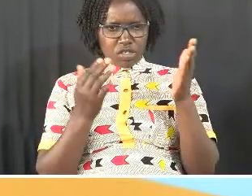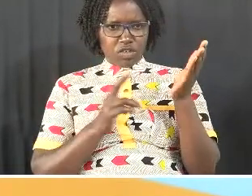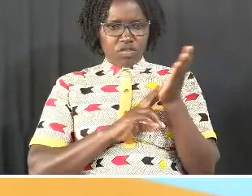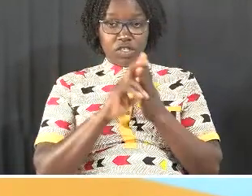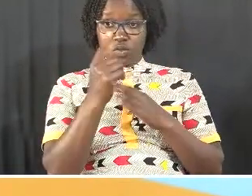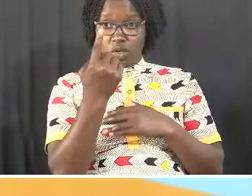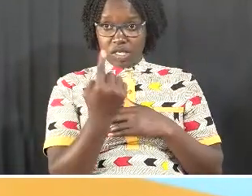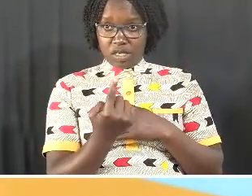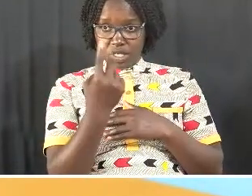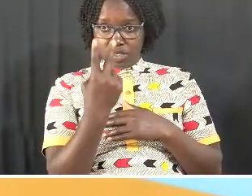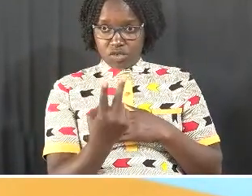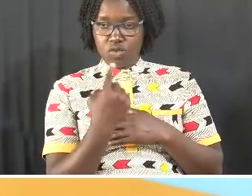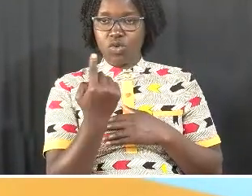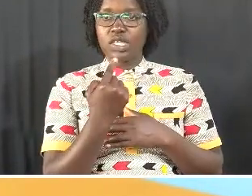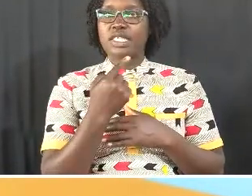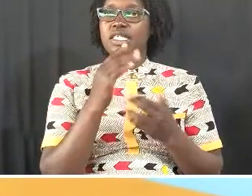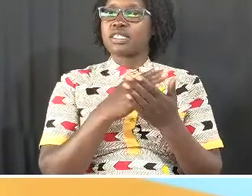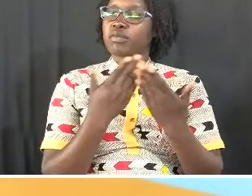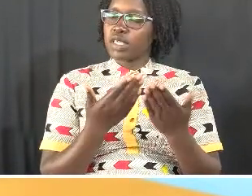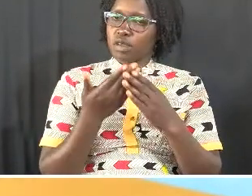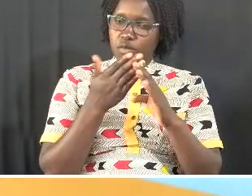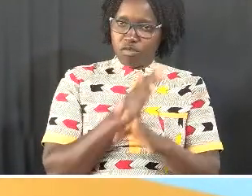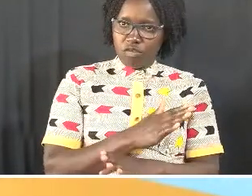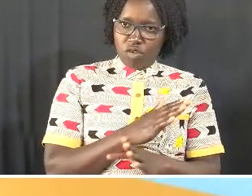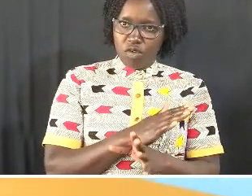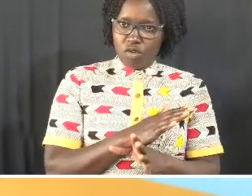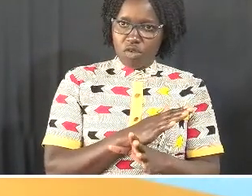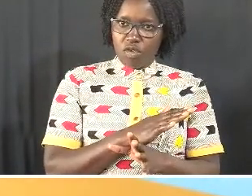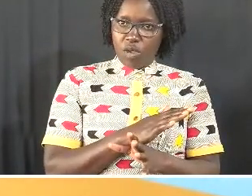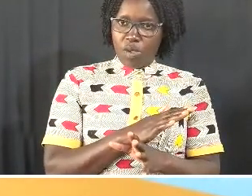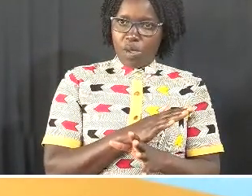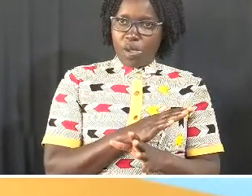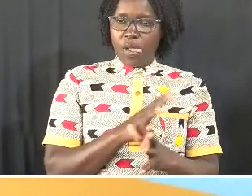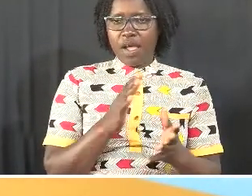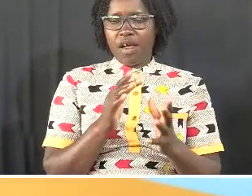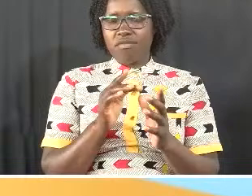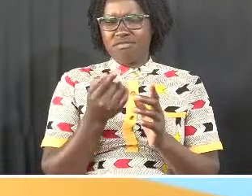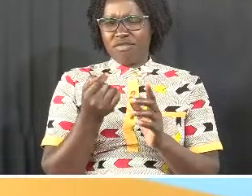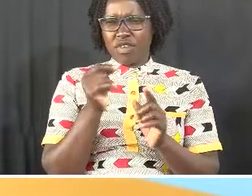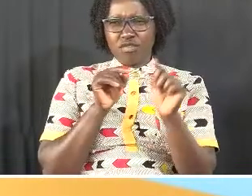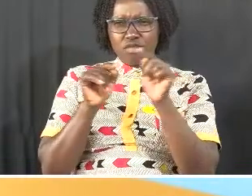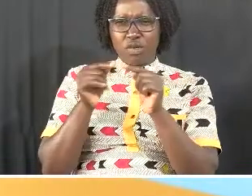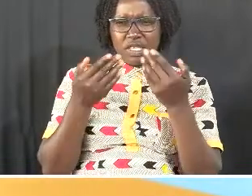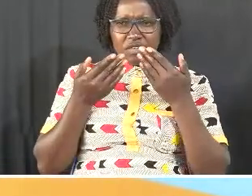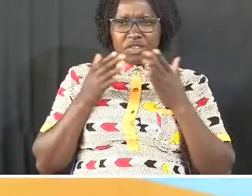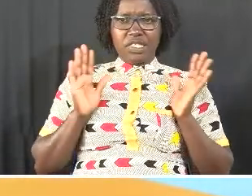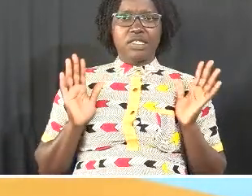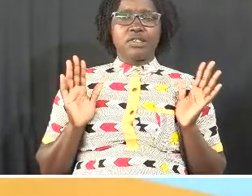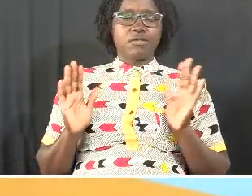only and say something before I give you a few points and then I'm done.